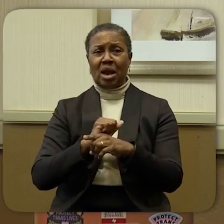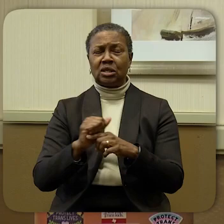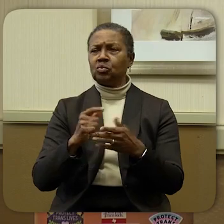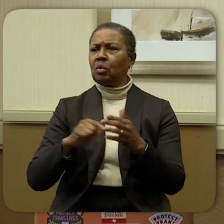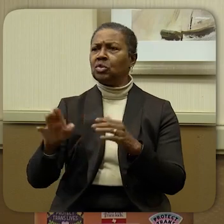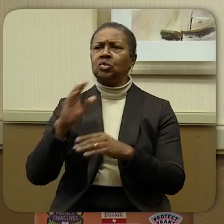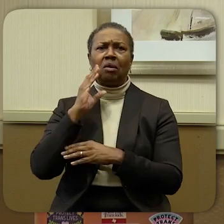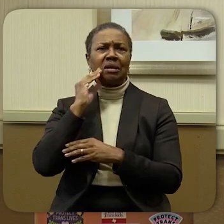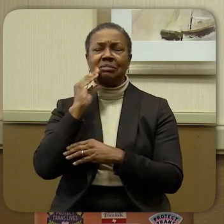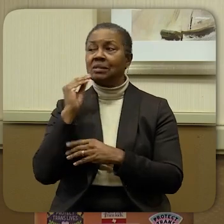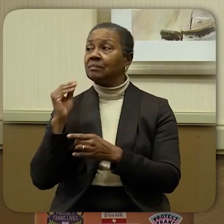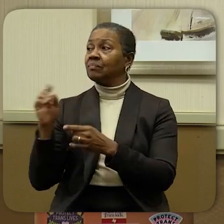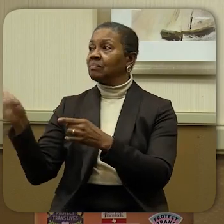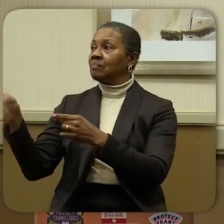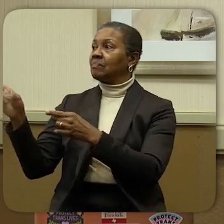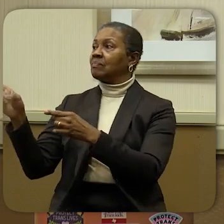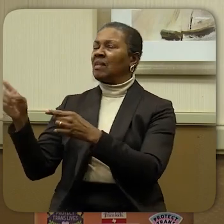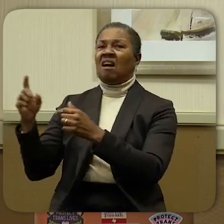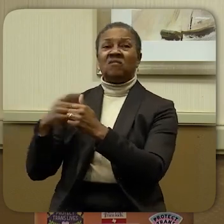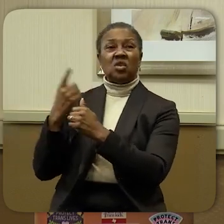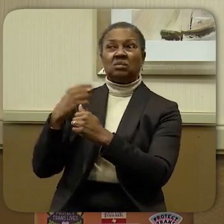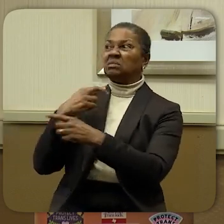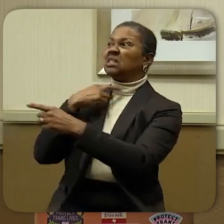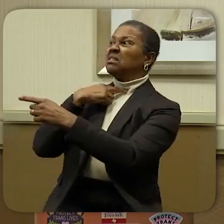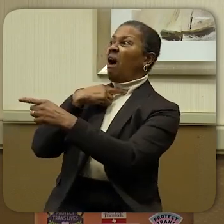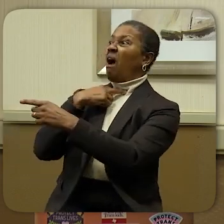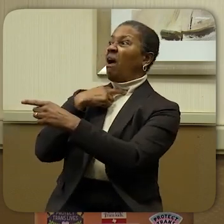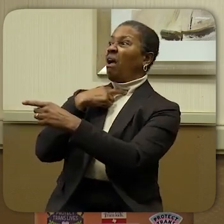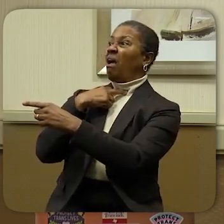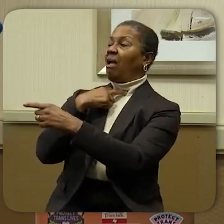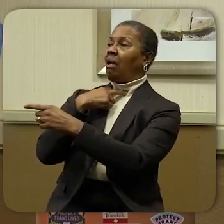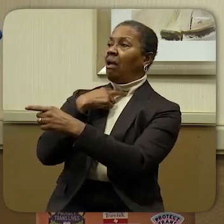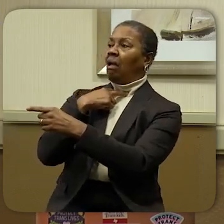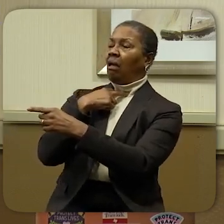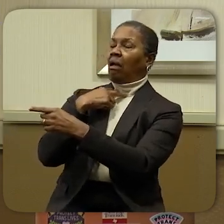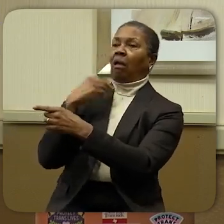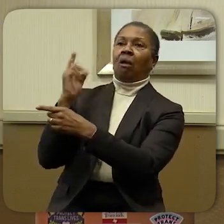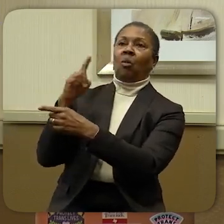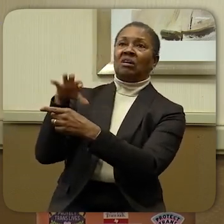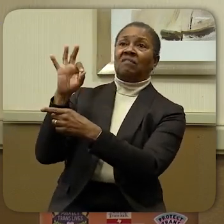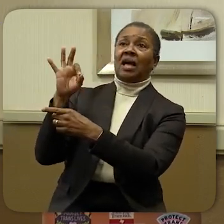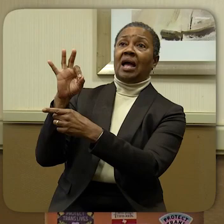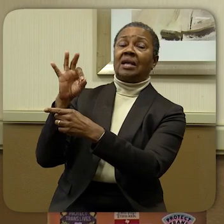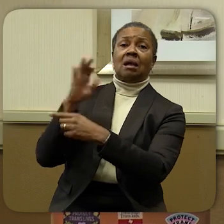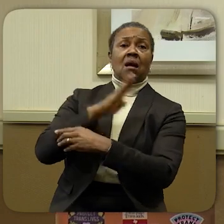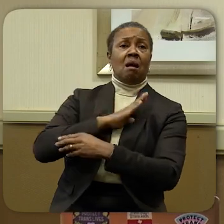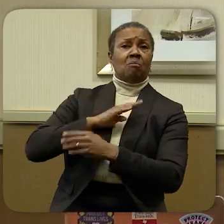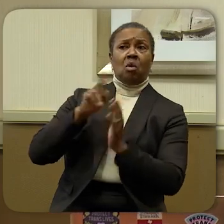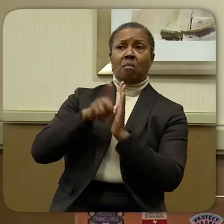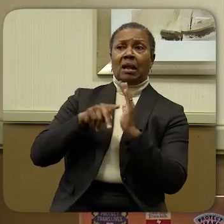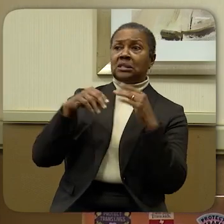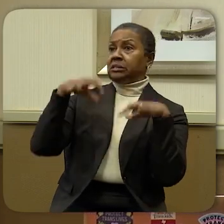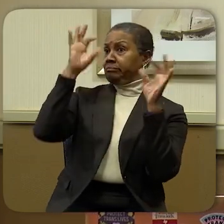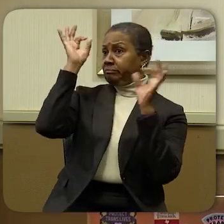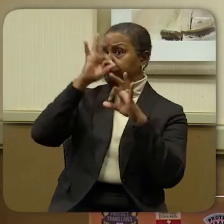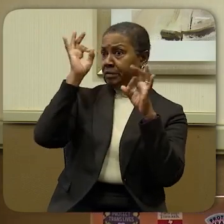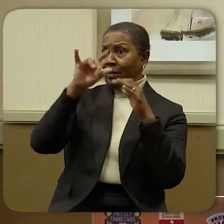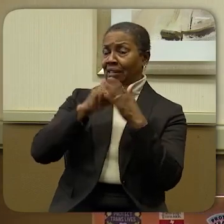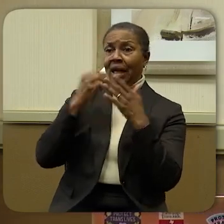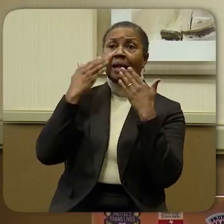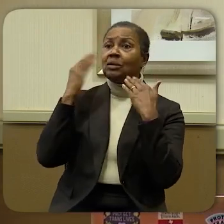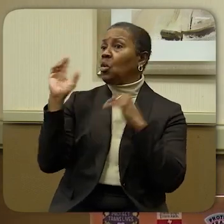practice? I got stuck on the first one, that I didn't know where to find our board policy about